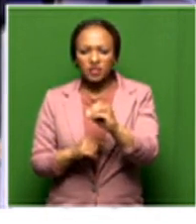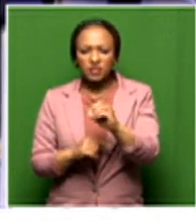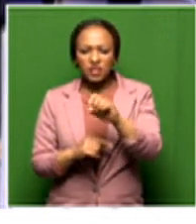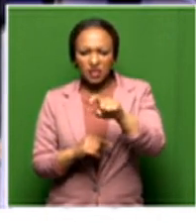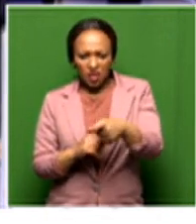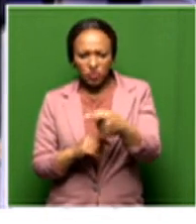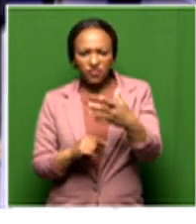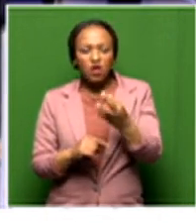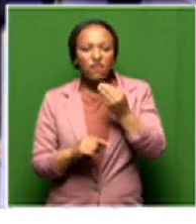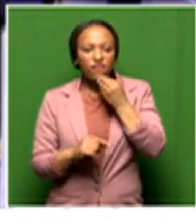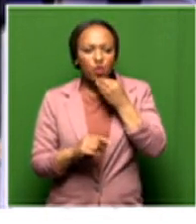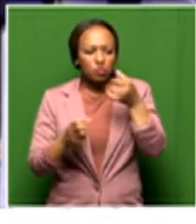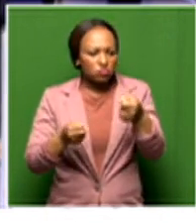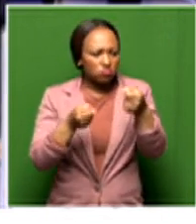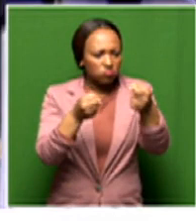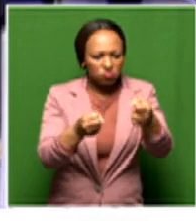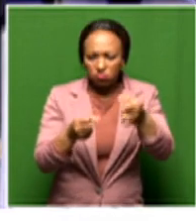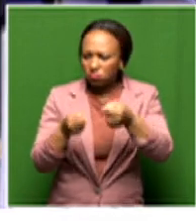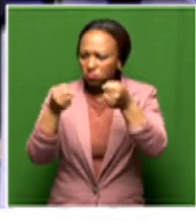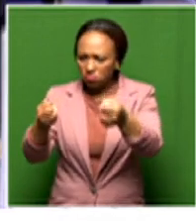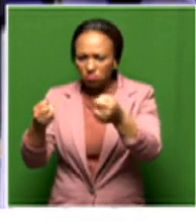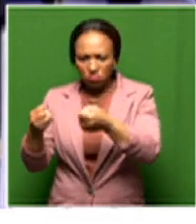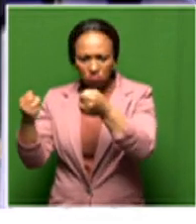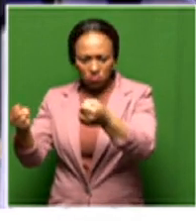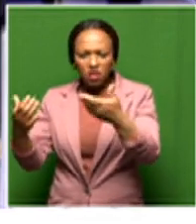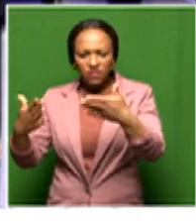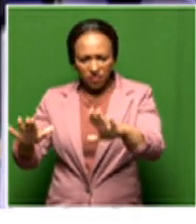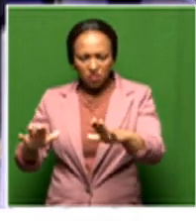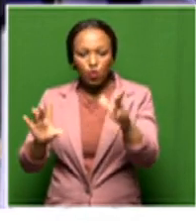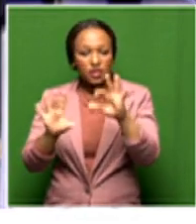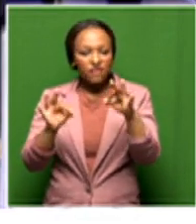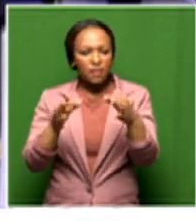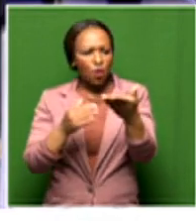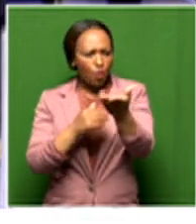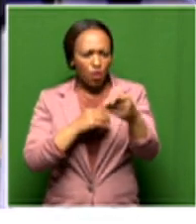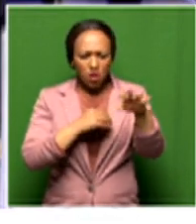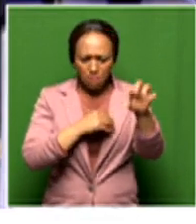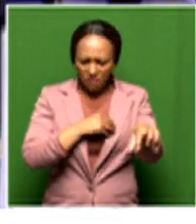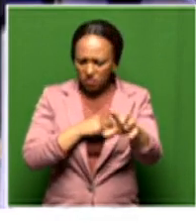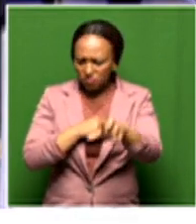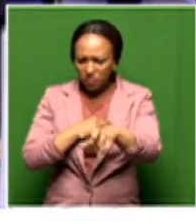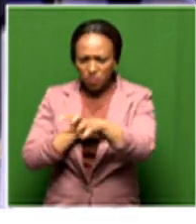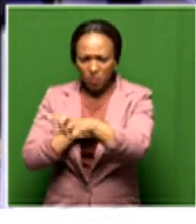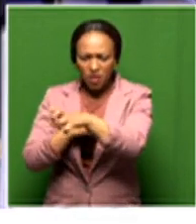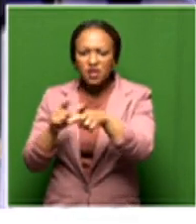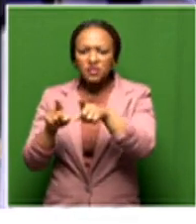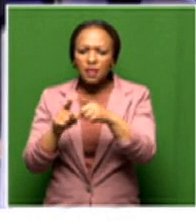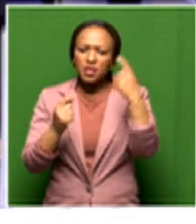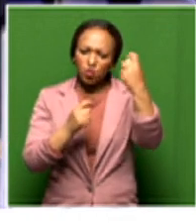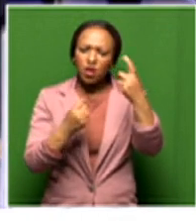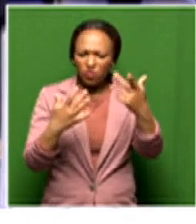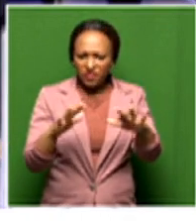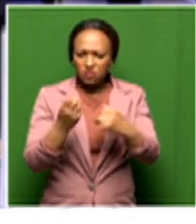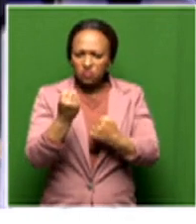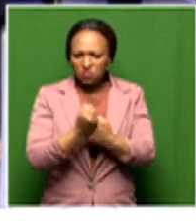280,000 food parcels that were delivered to families across the country, and largely in the rural